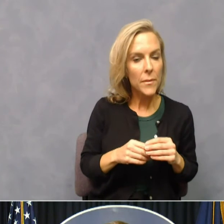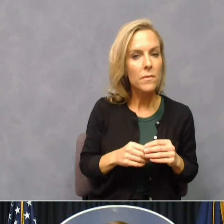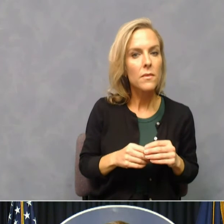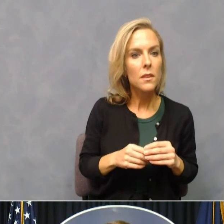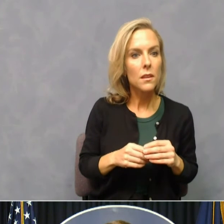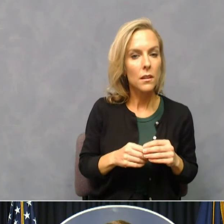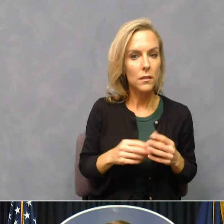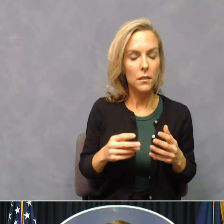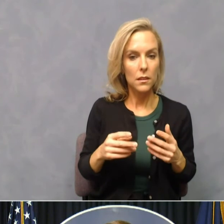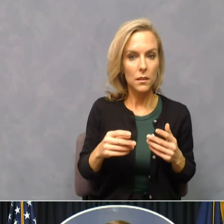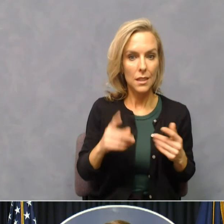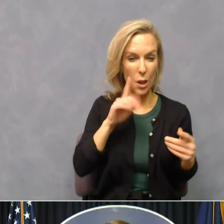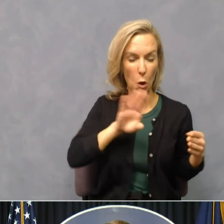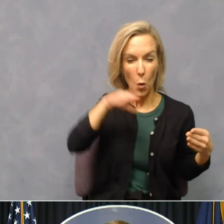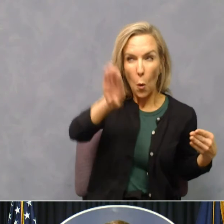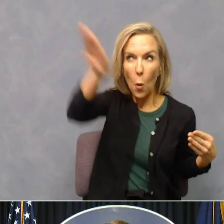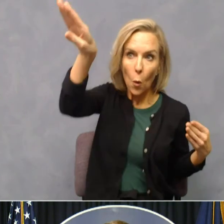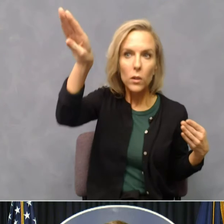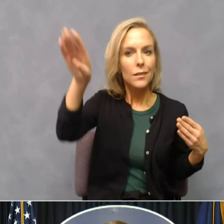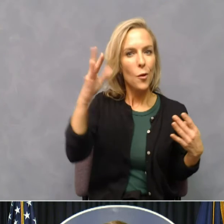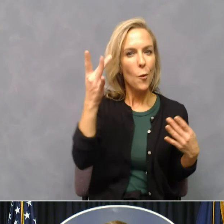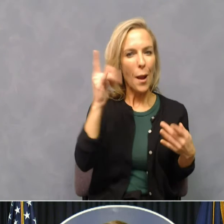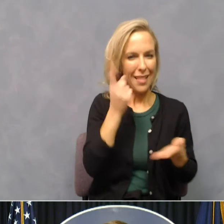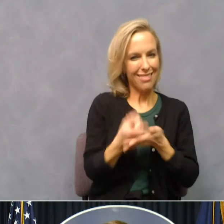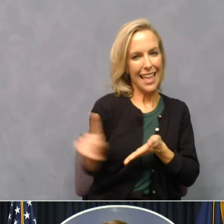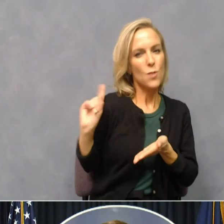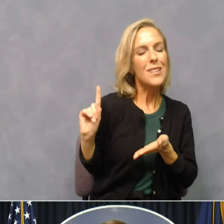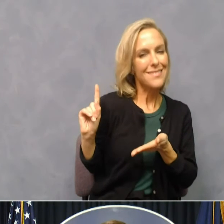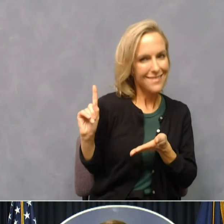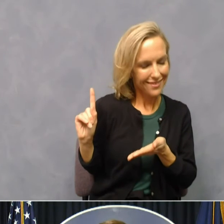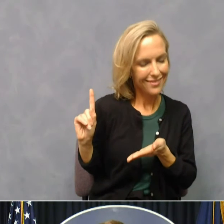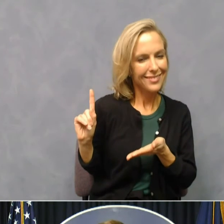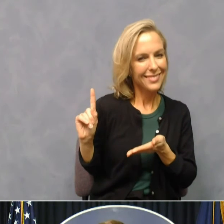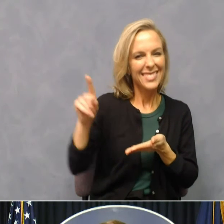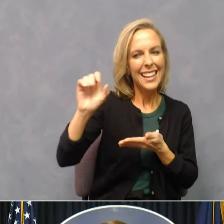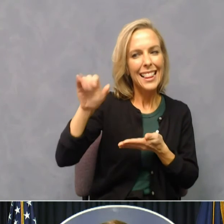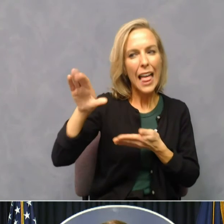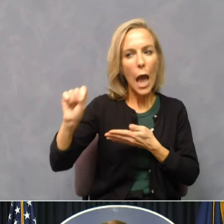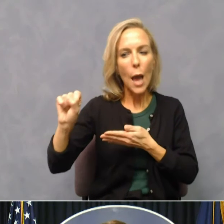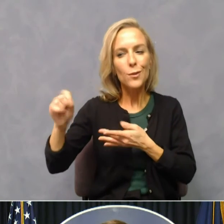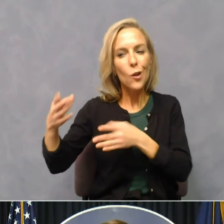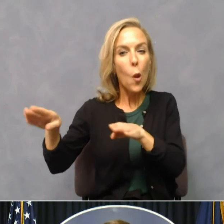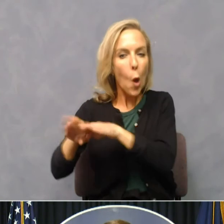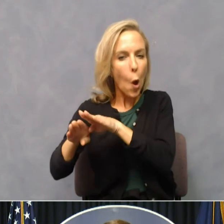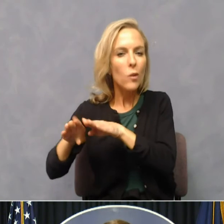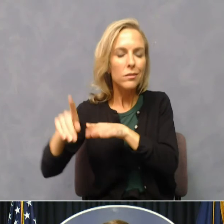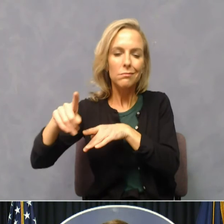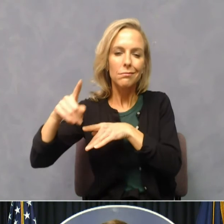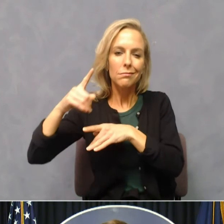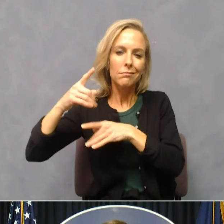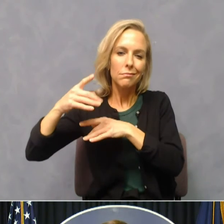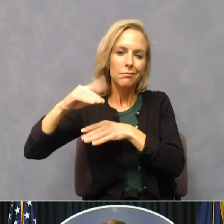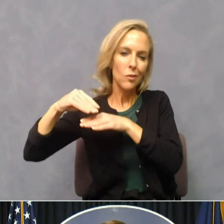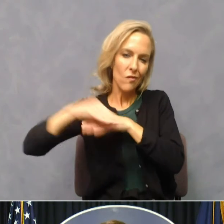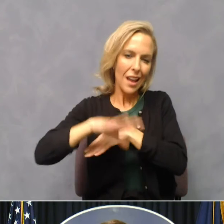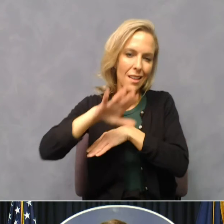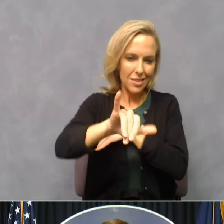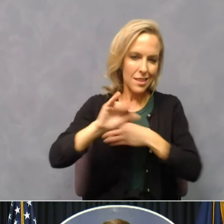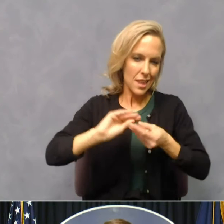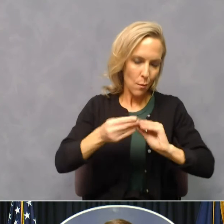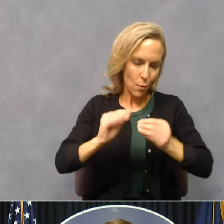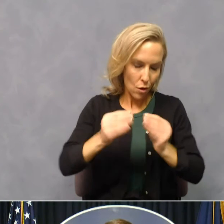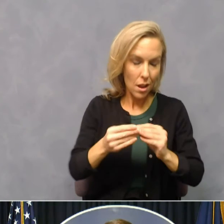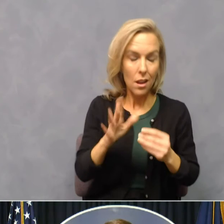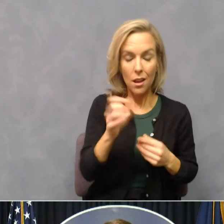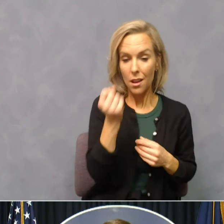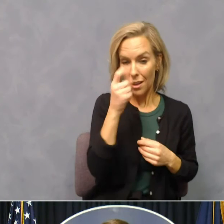dramatic because of this last week. I believe that we'll see these cases coming in this week, but again, with New Year's Eve and New